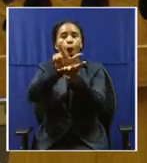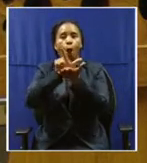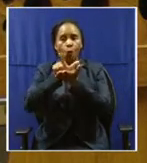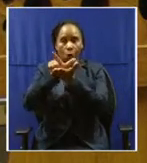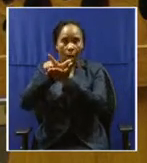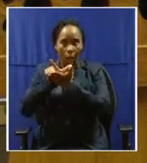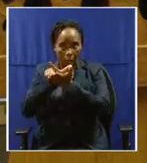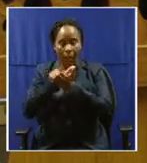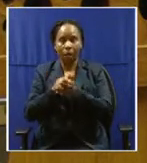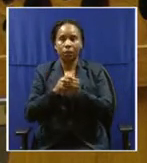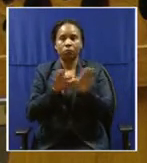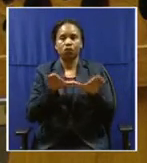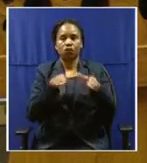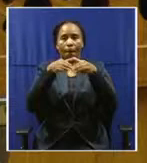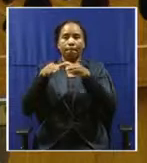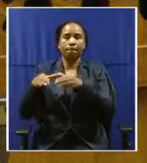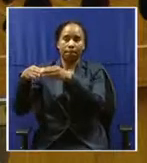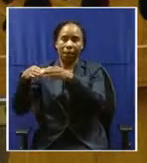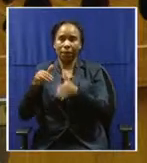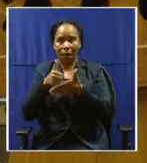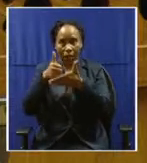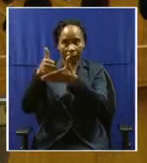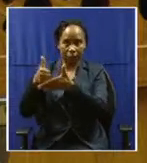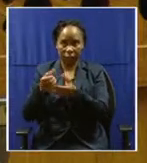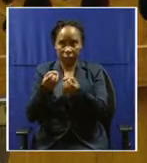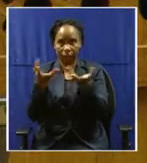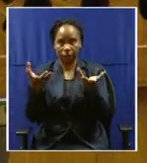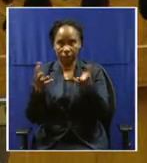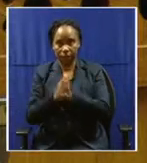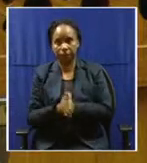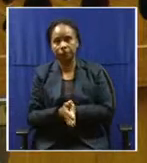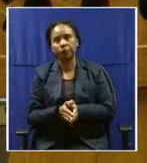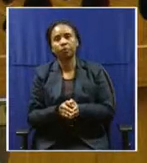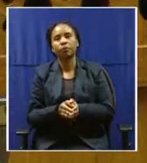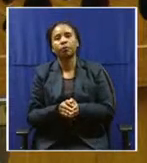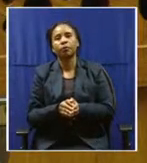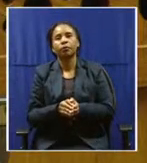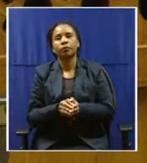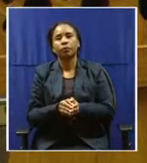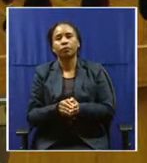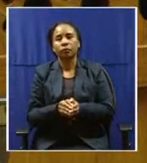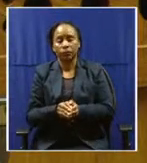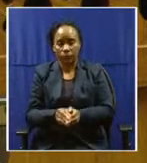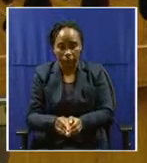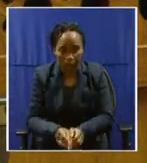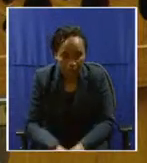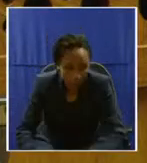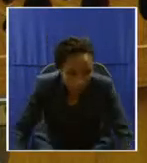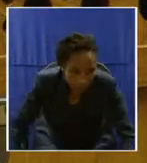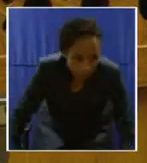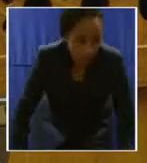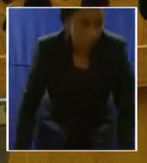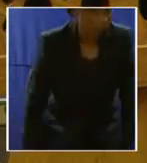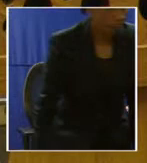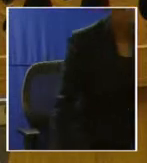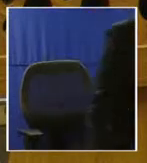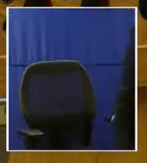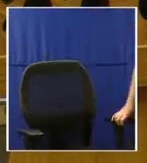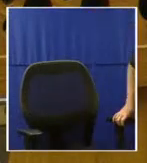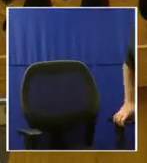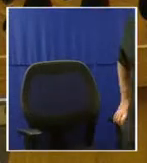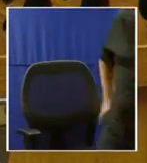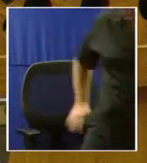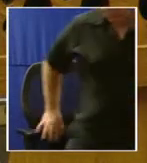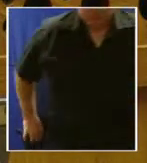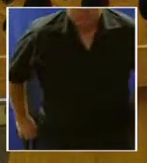together. To fellow South Africans, it is nearly 4 months since I stood here